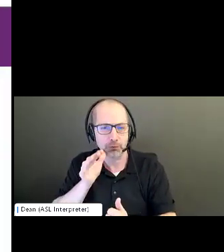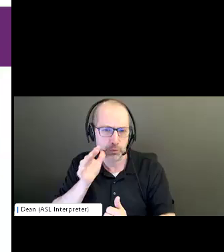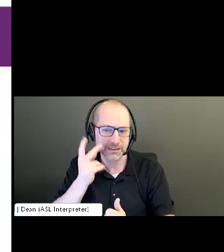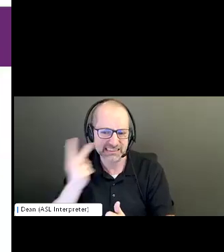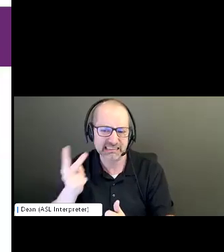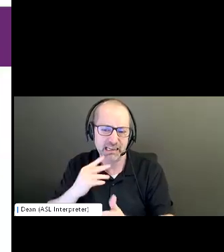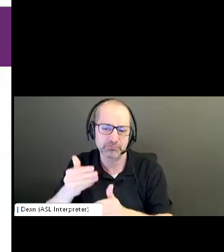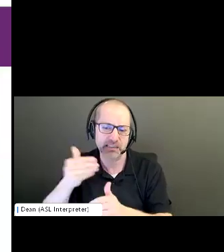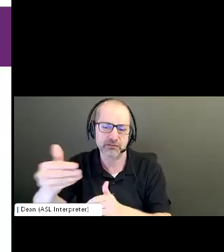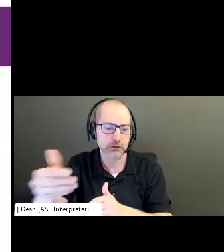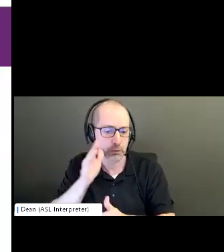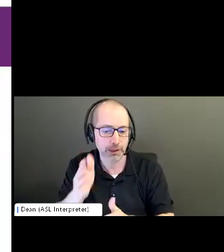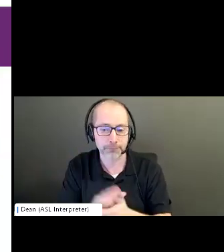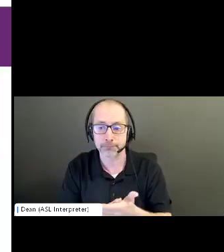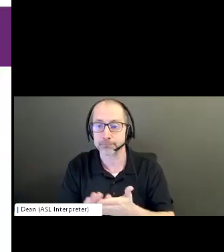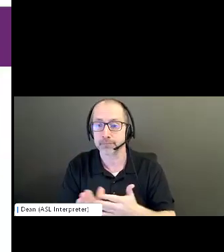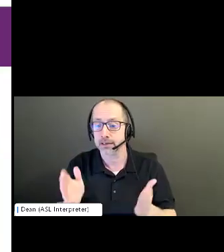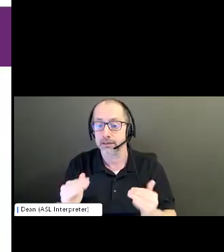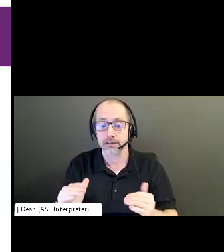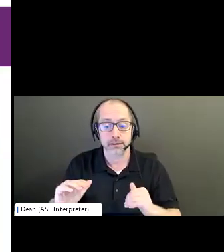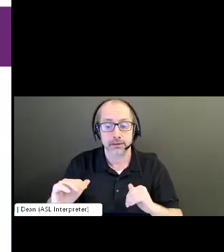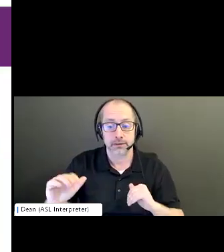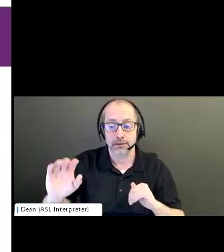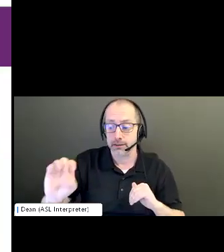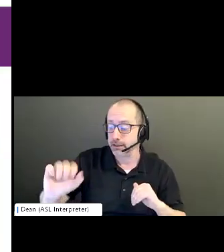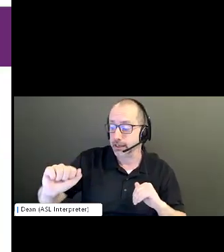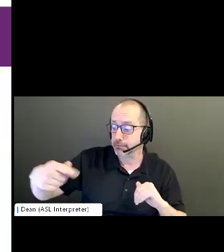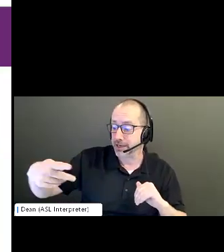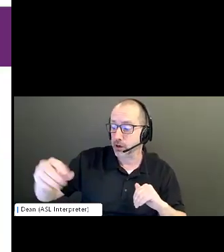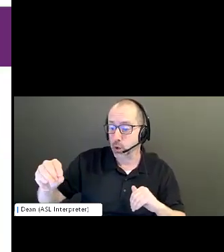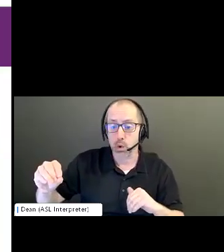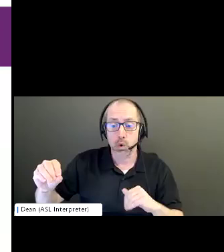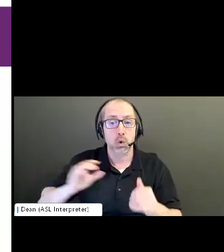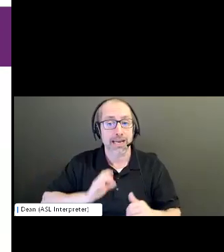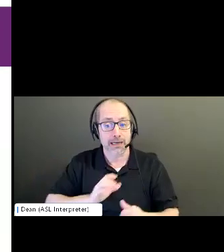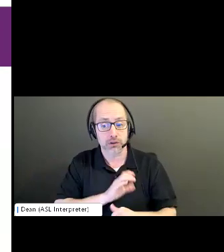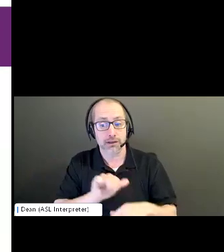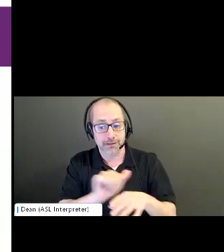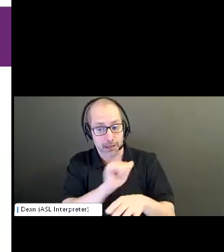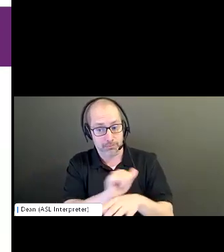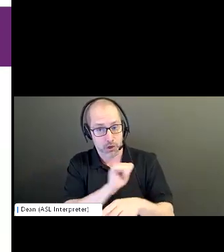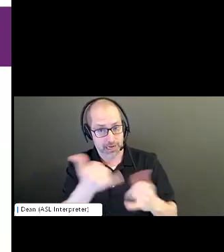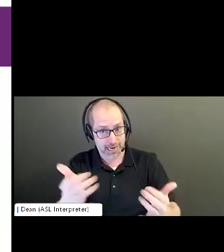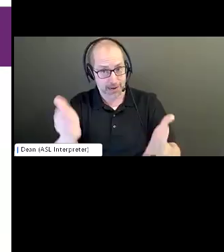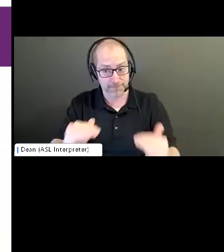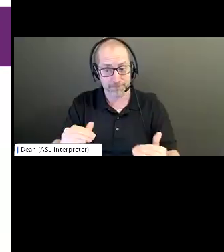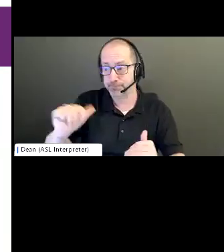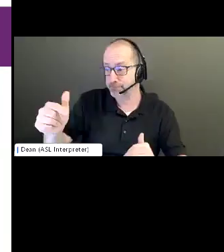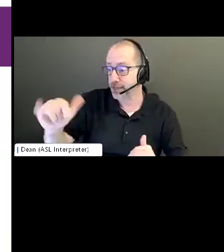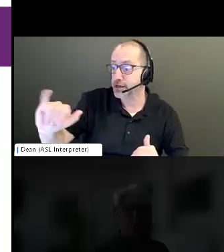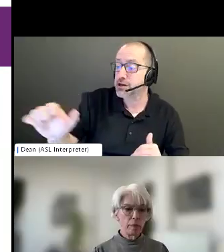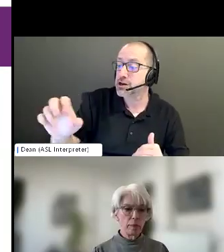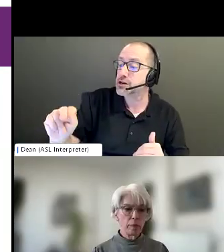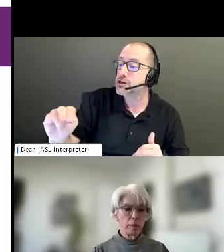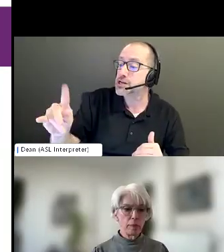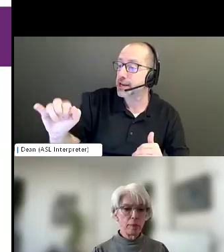This is Elder Abuse Awareness Council of Alberta, and so I will invite Jennifer to put her camera on and talk